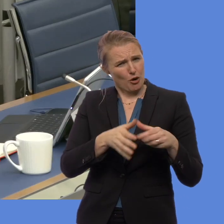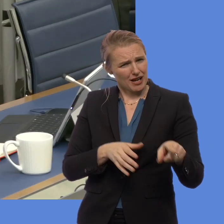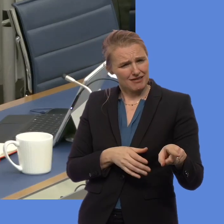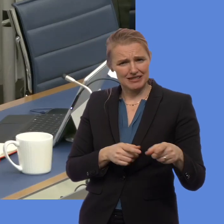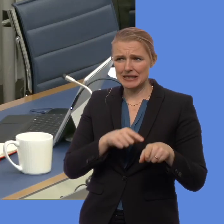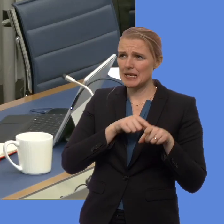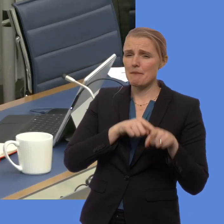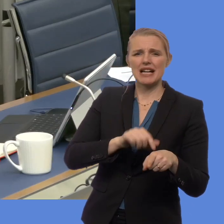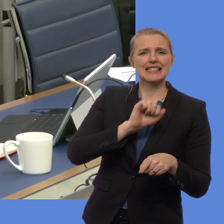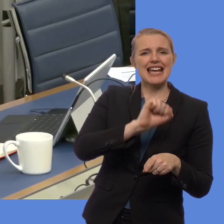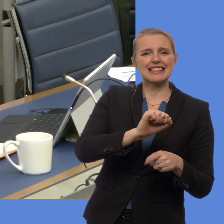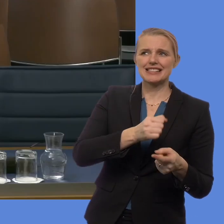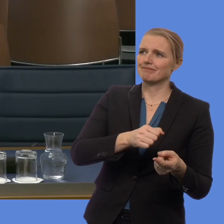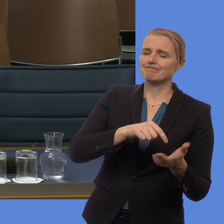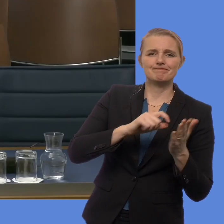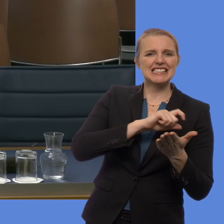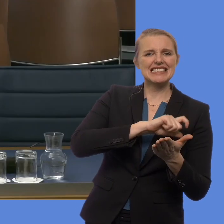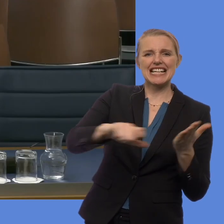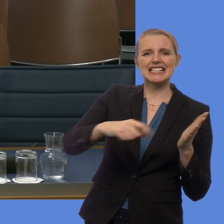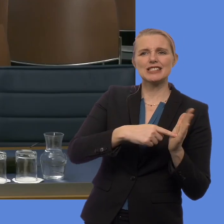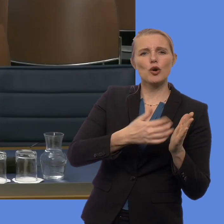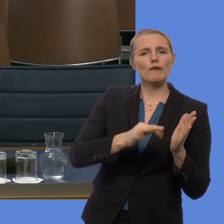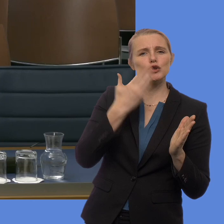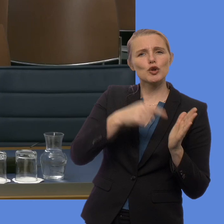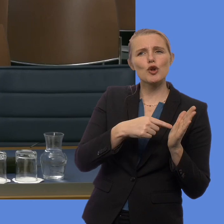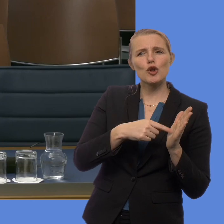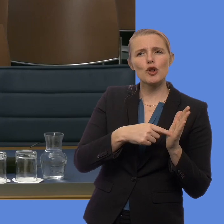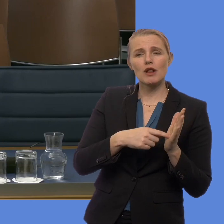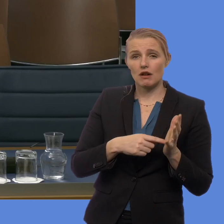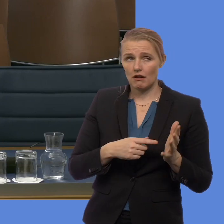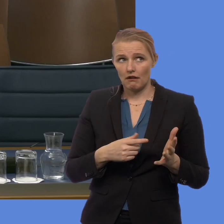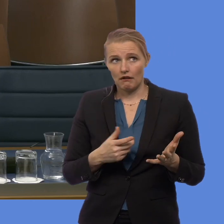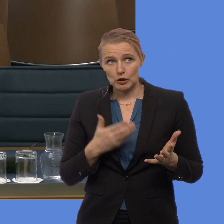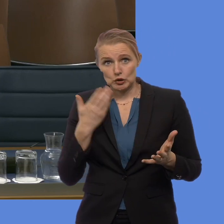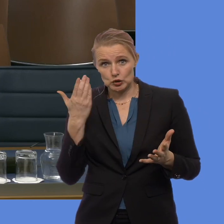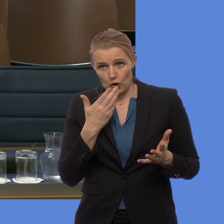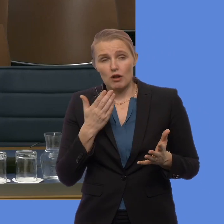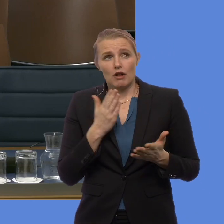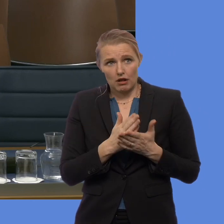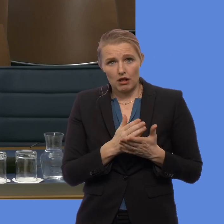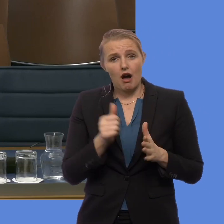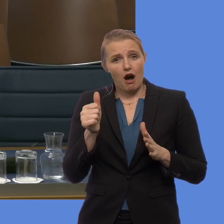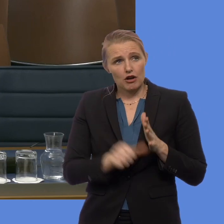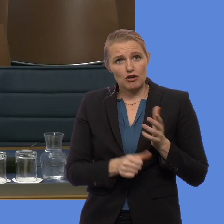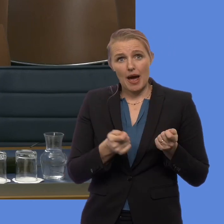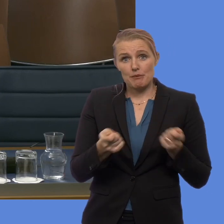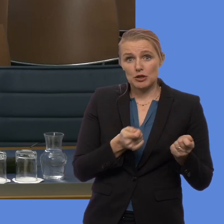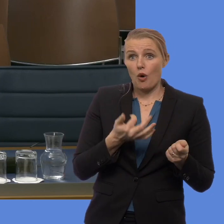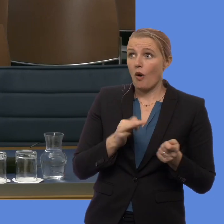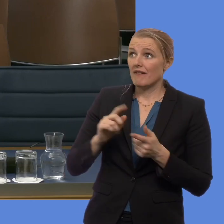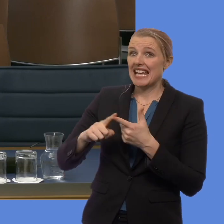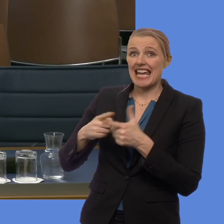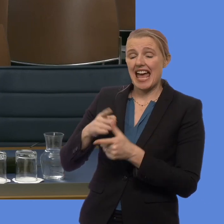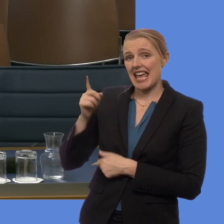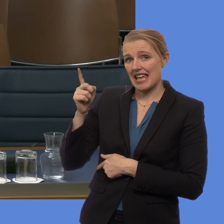status, I suppose. The school itself would be under the administration of the Education